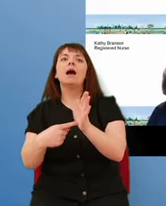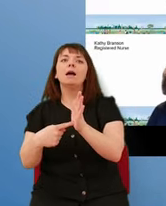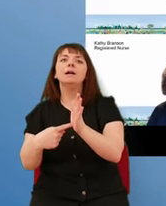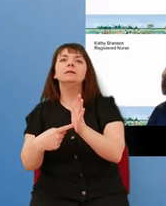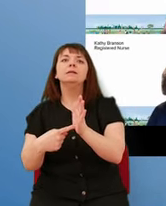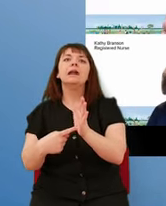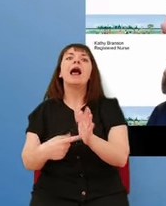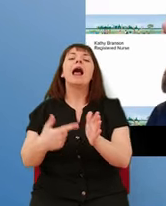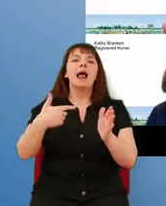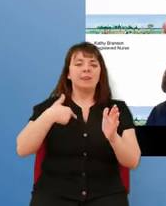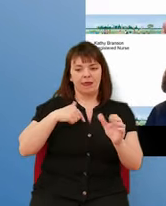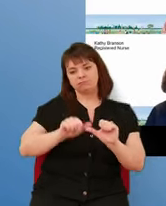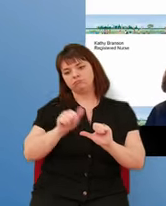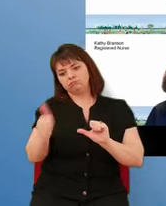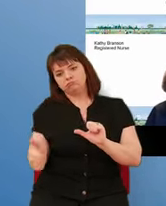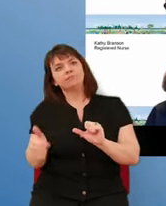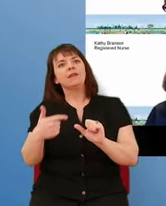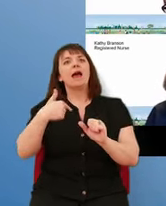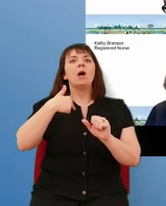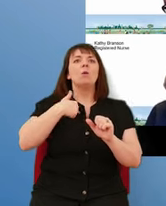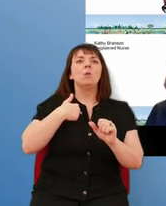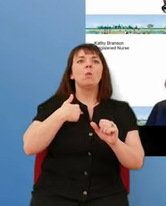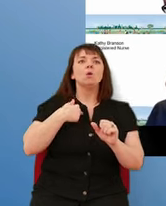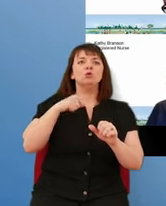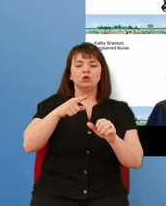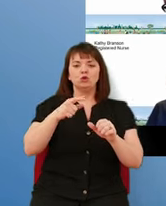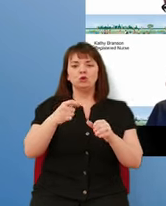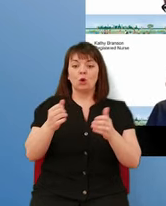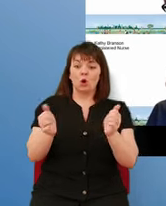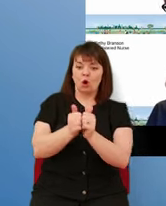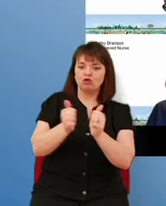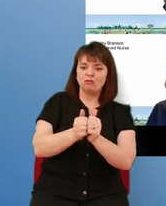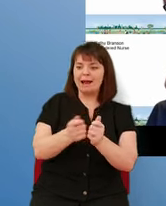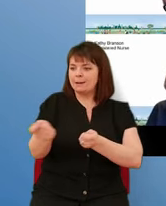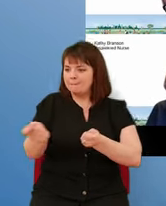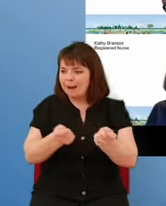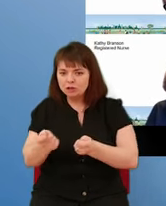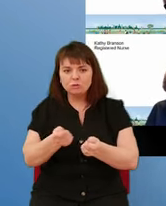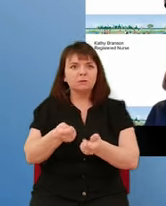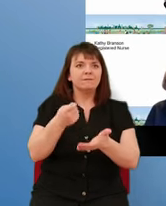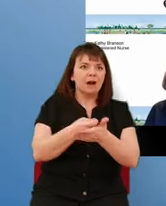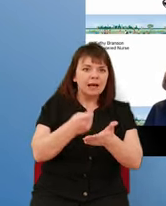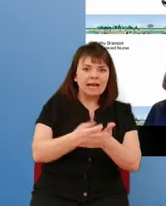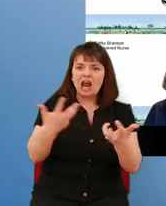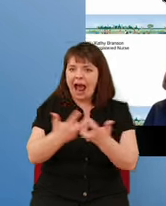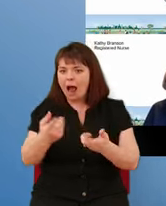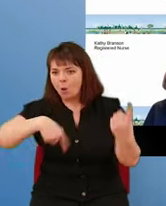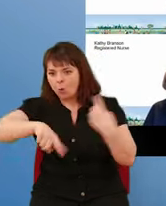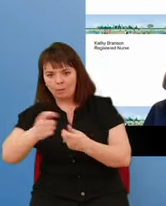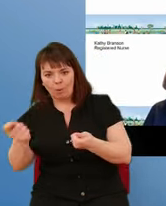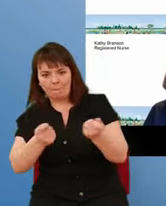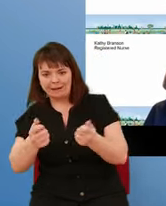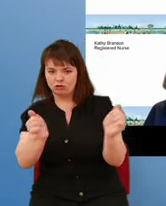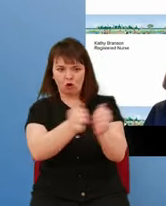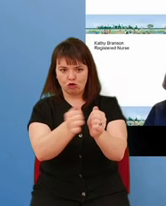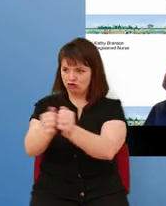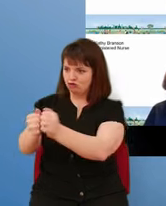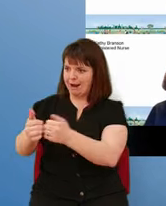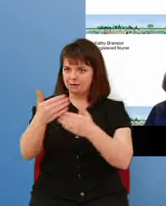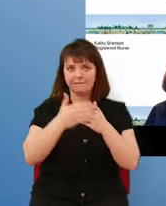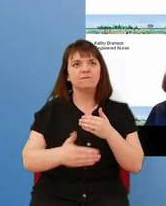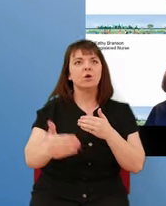going forward. So I'm sorry that's a bit of a rattle through of the paper. I'm kind of hoping everybody's read the paper previously,